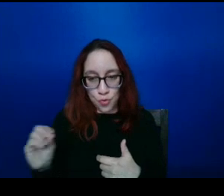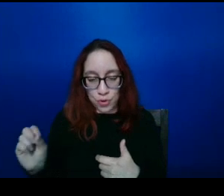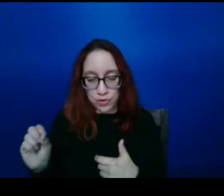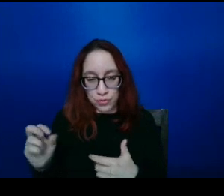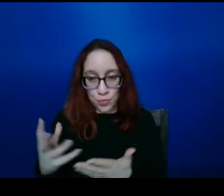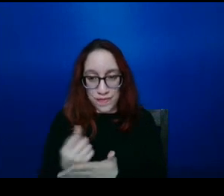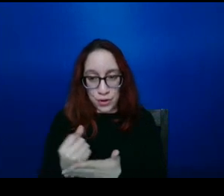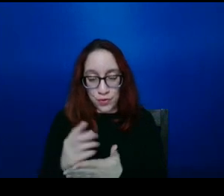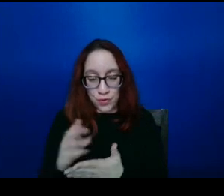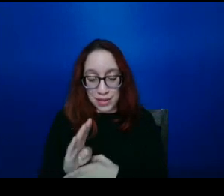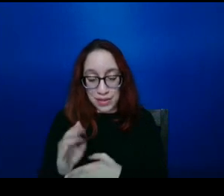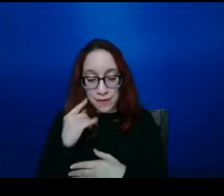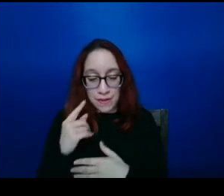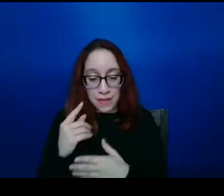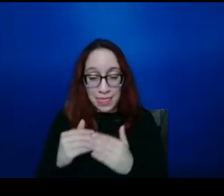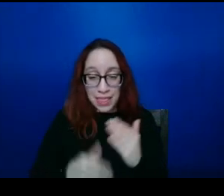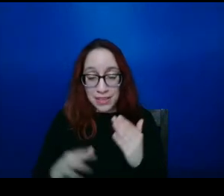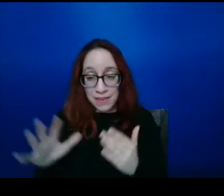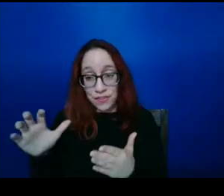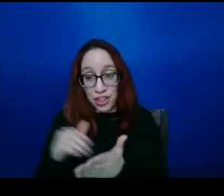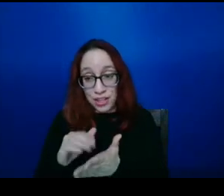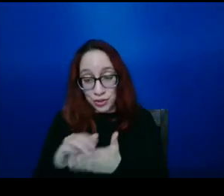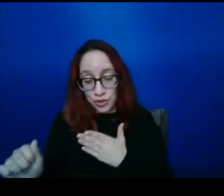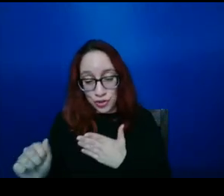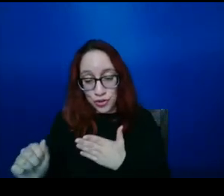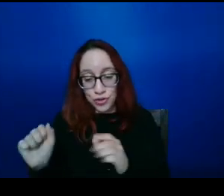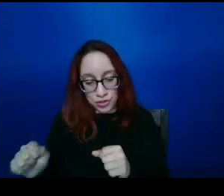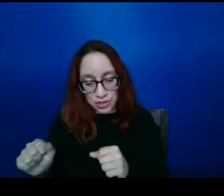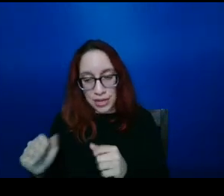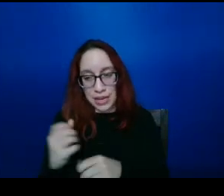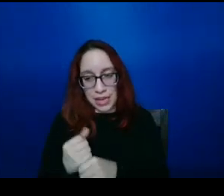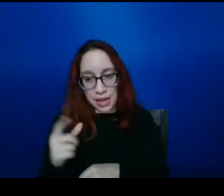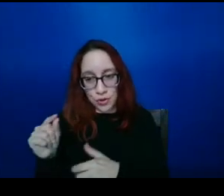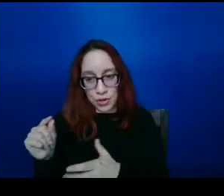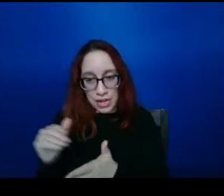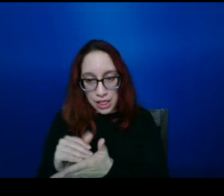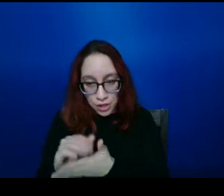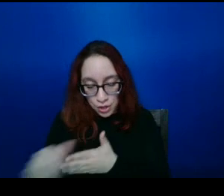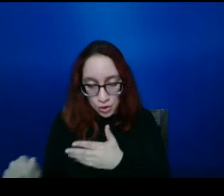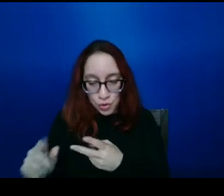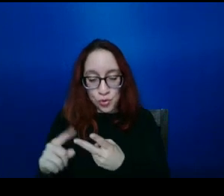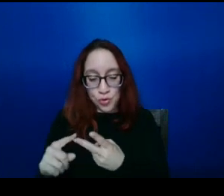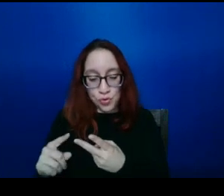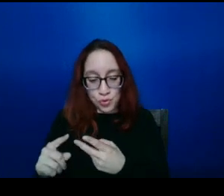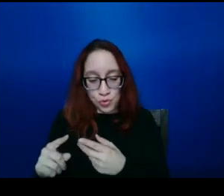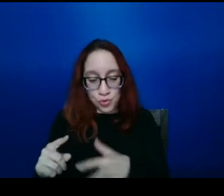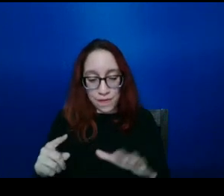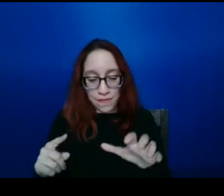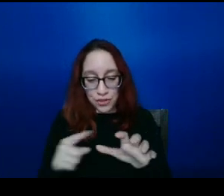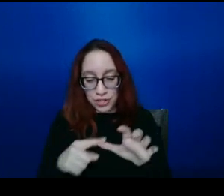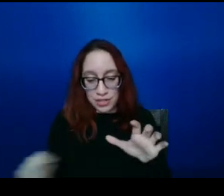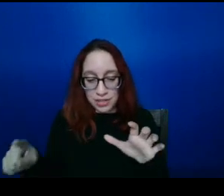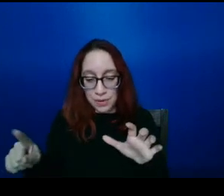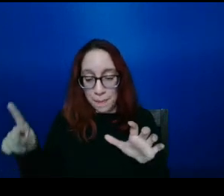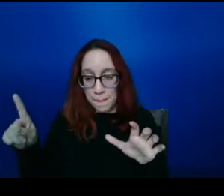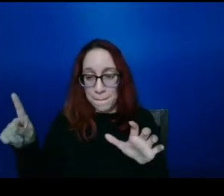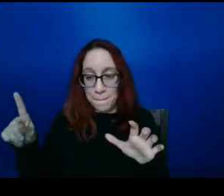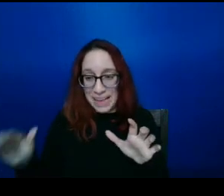business. So if you make less than $500,000, you'd be eligible for $20,000. Anywhere between $500,000 and just